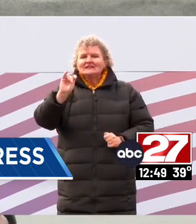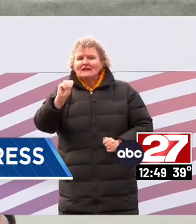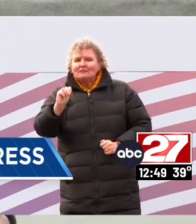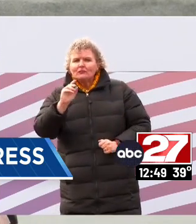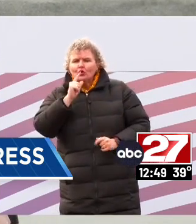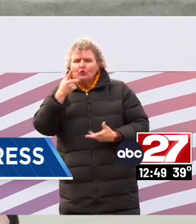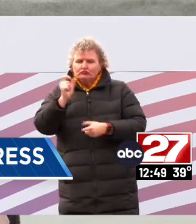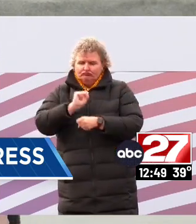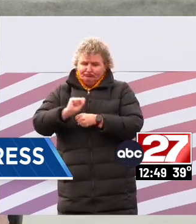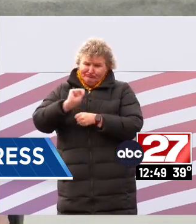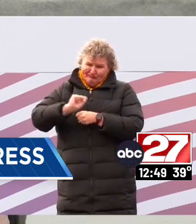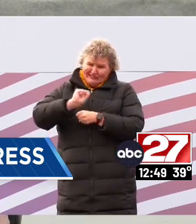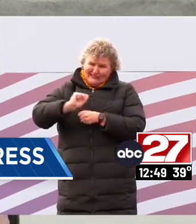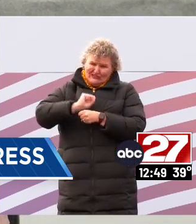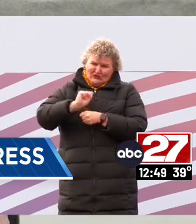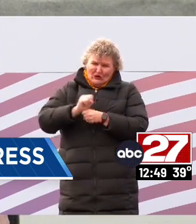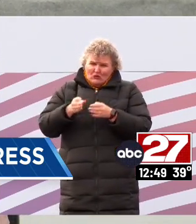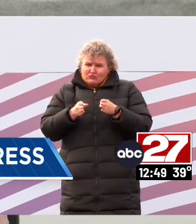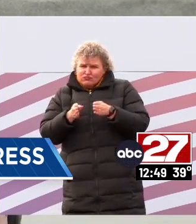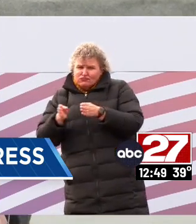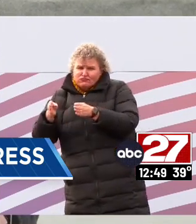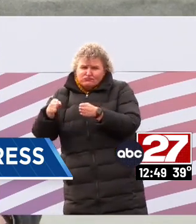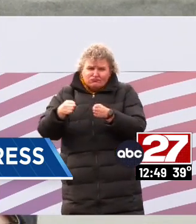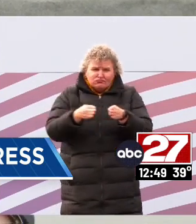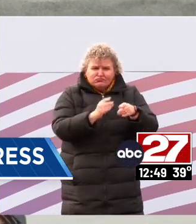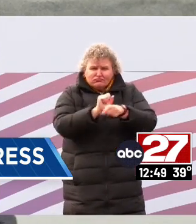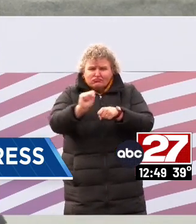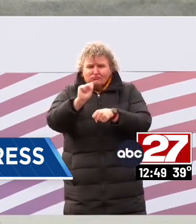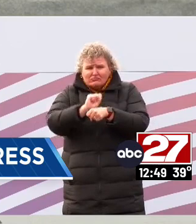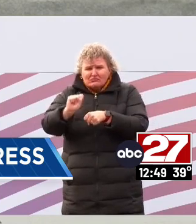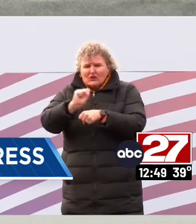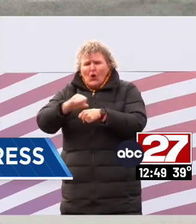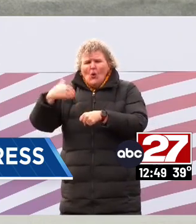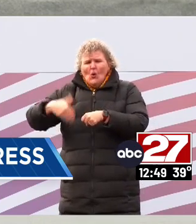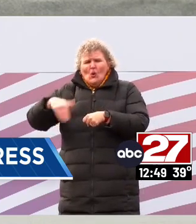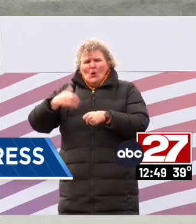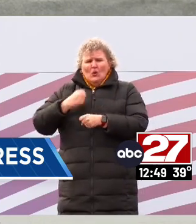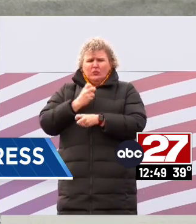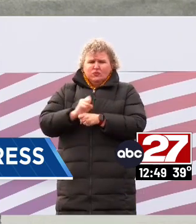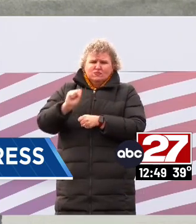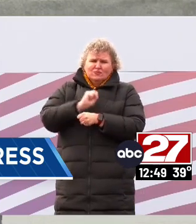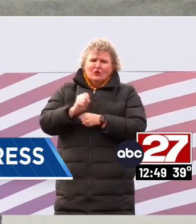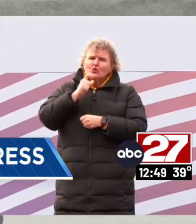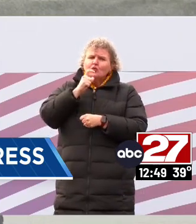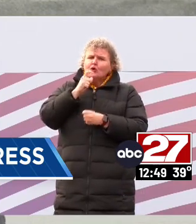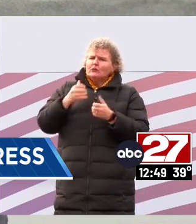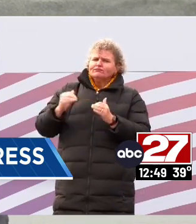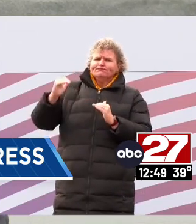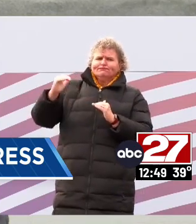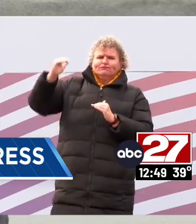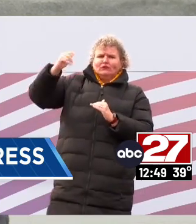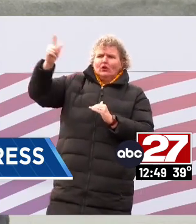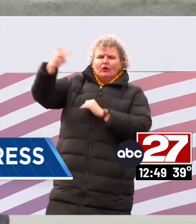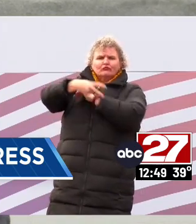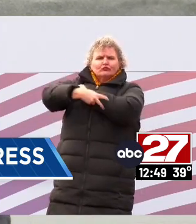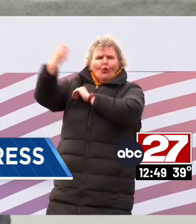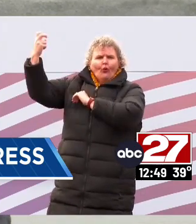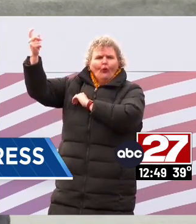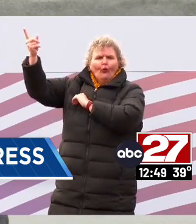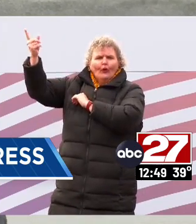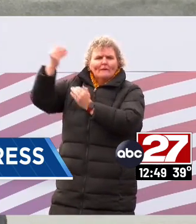company executives steal his hard-earned benefits, but whose courage led to accountability and